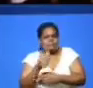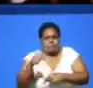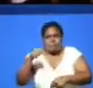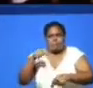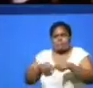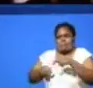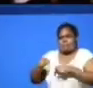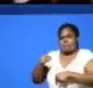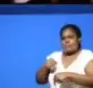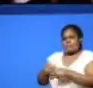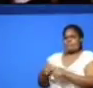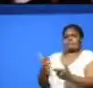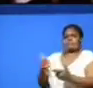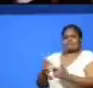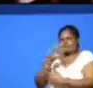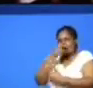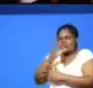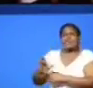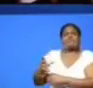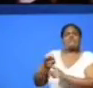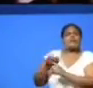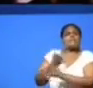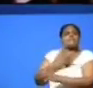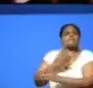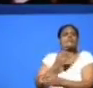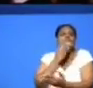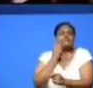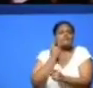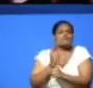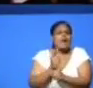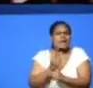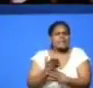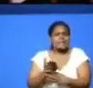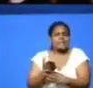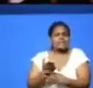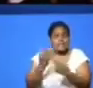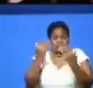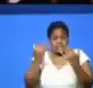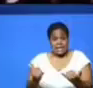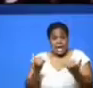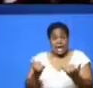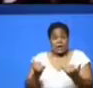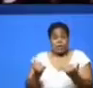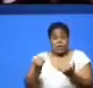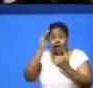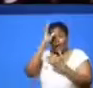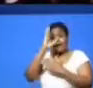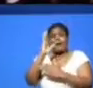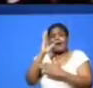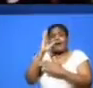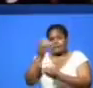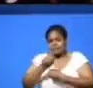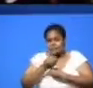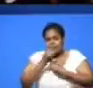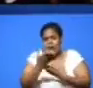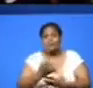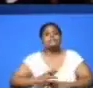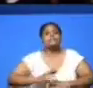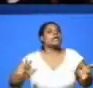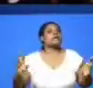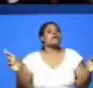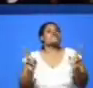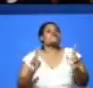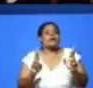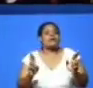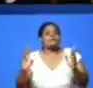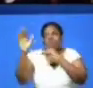to be right. God asked me to tell you, it's time now to pack your bags and get ready for